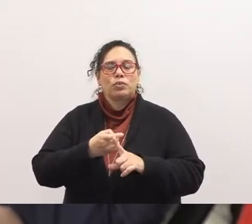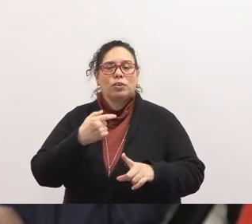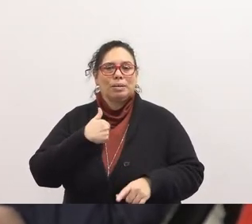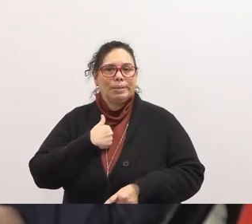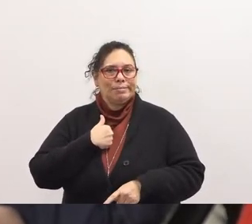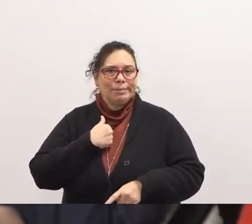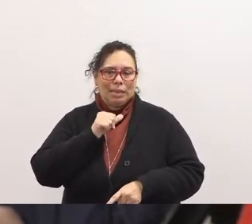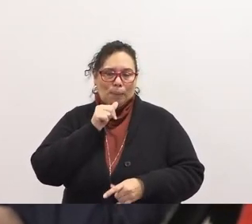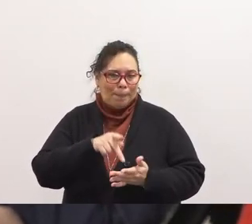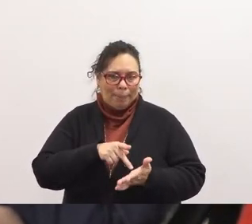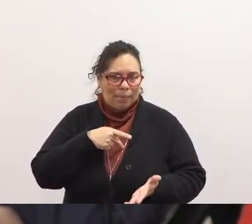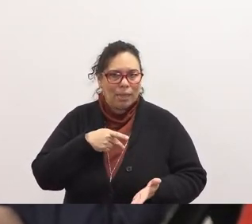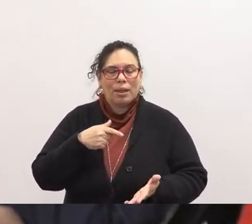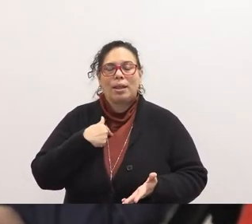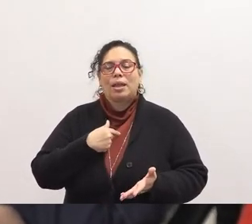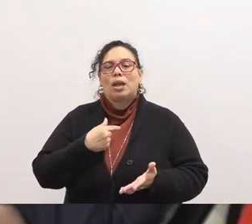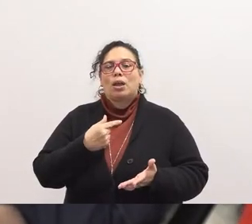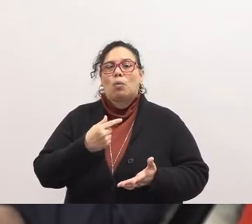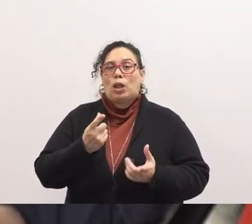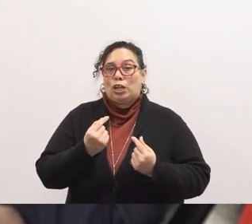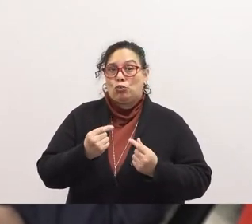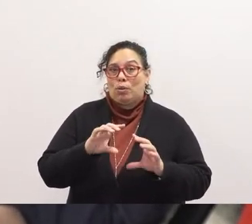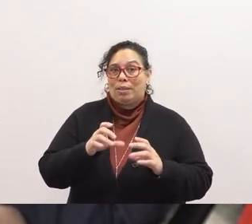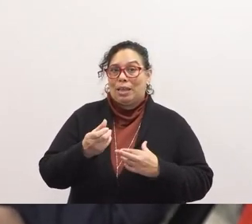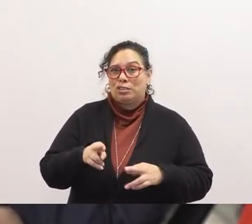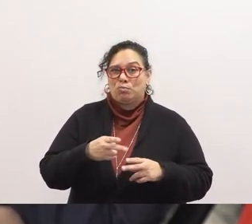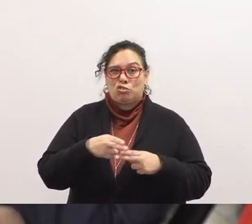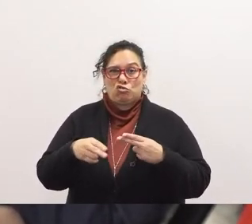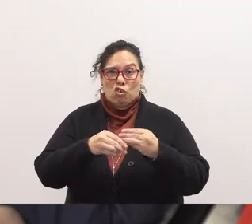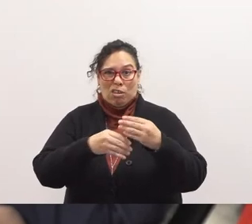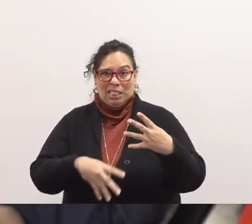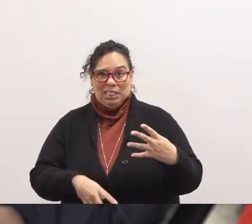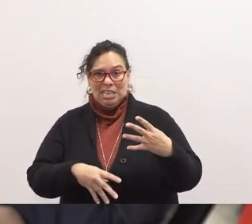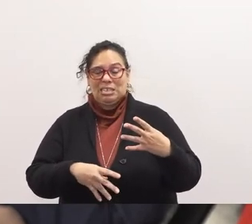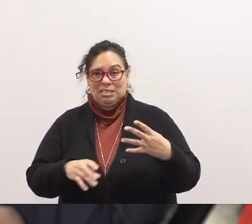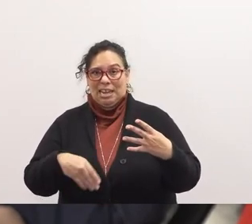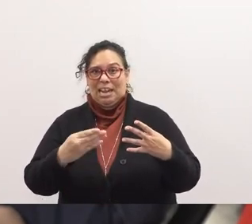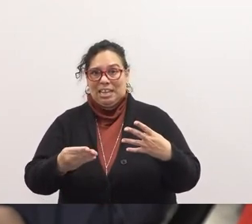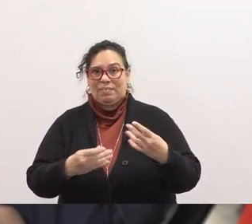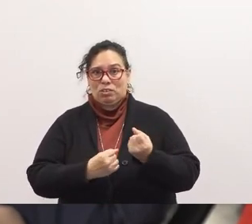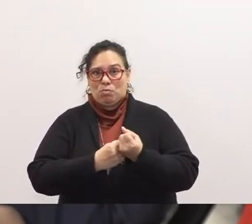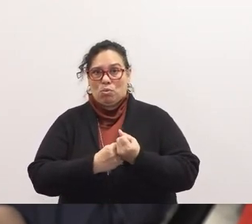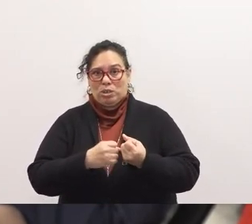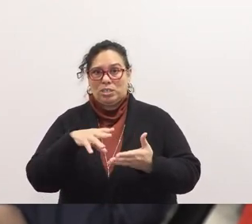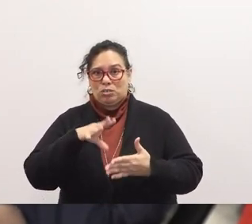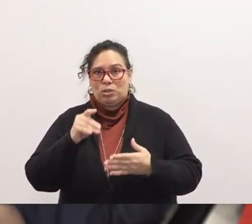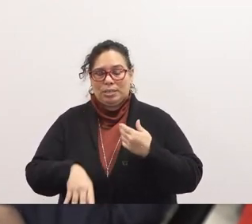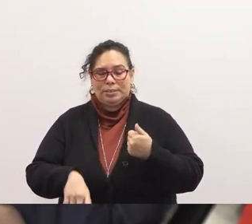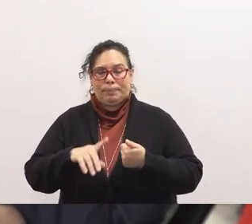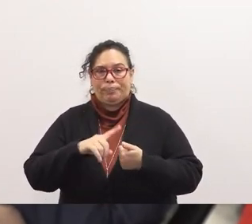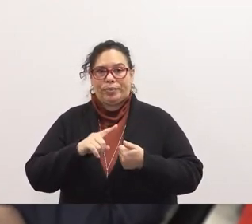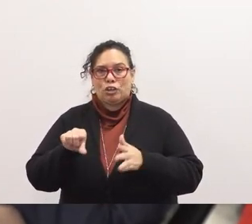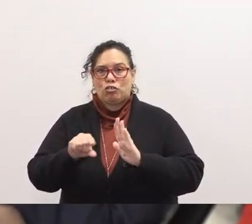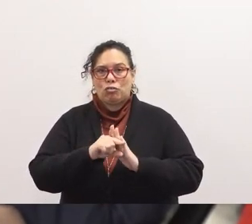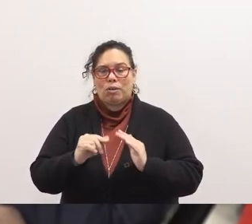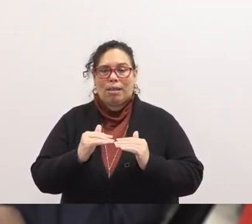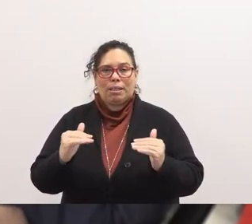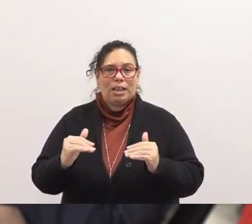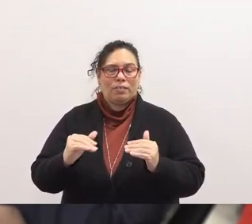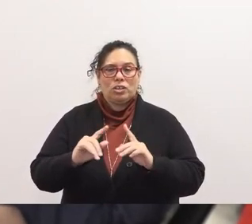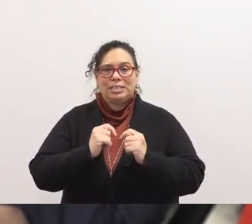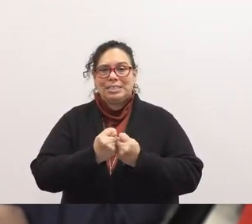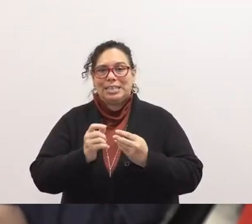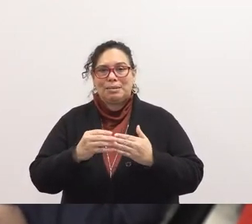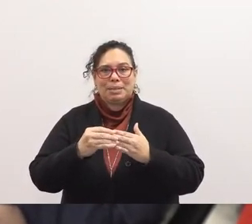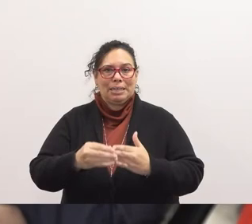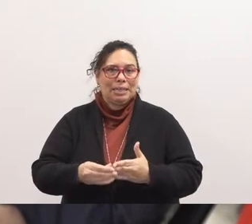for. Besides what I do in the classroom, here's a short list of what I give in the effort to support my students. I am the grade level team lead, for which I have